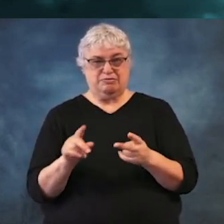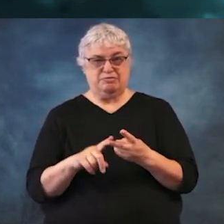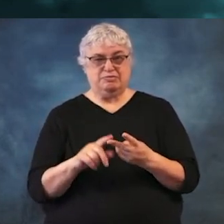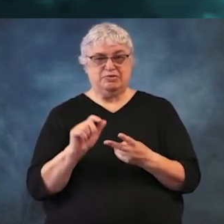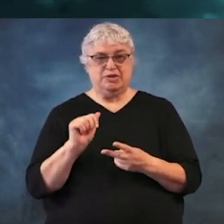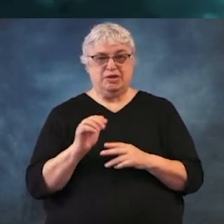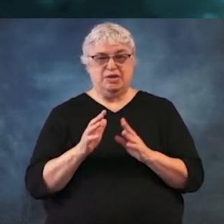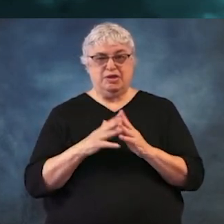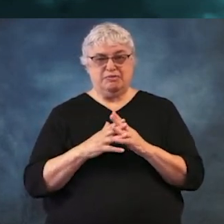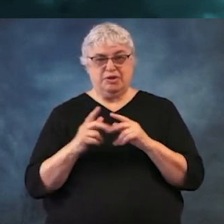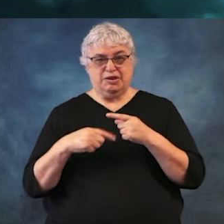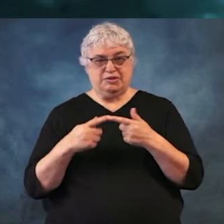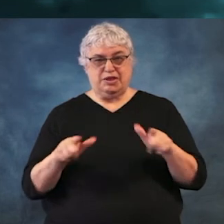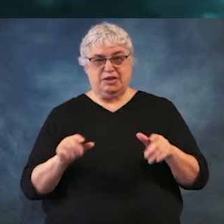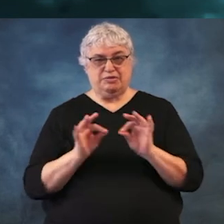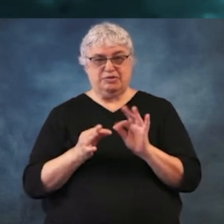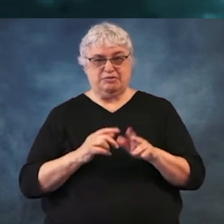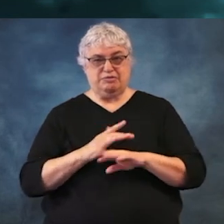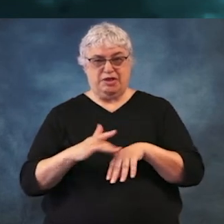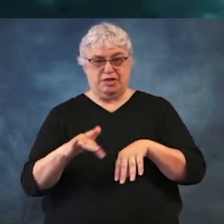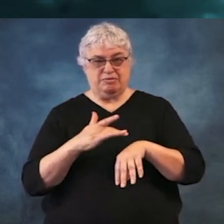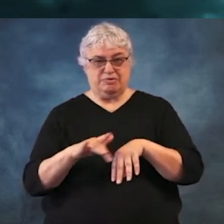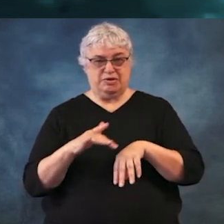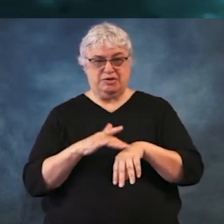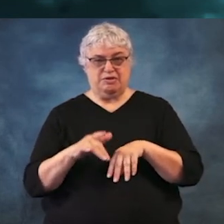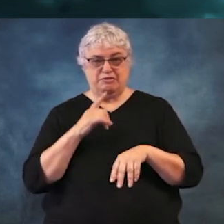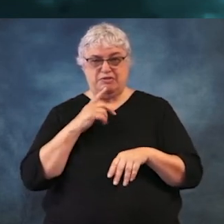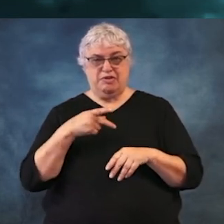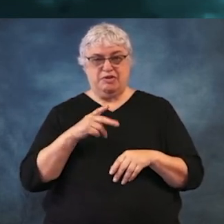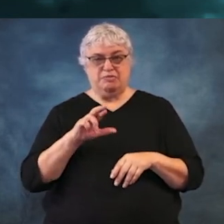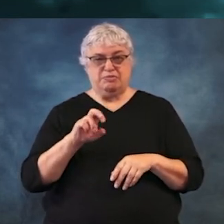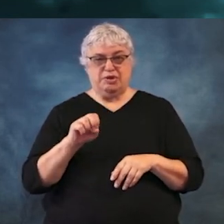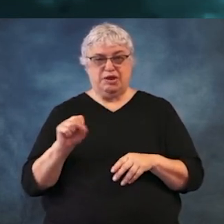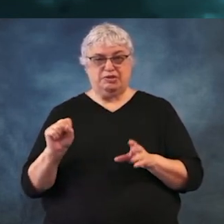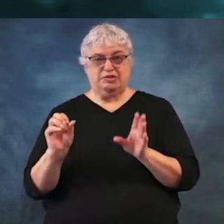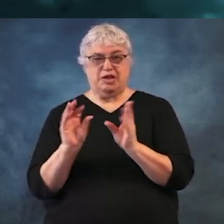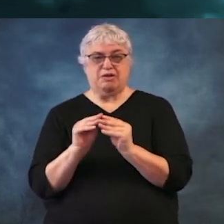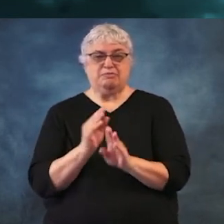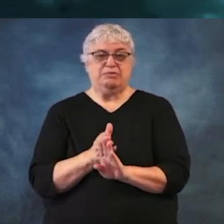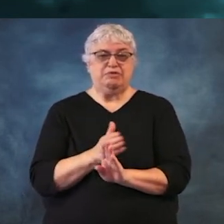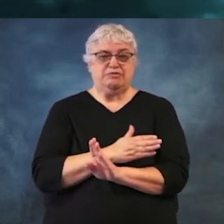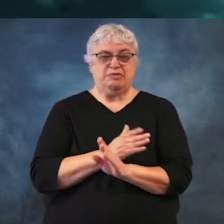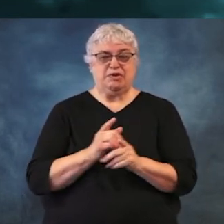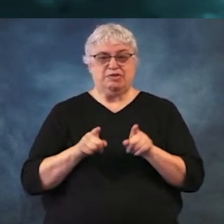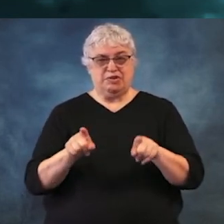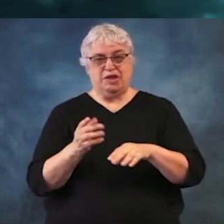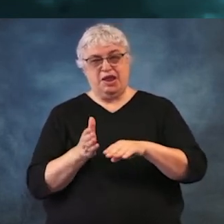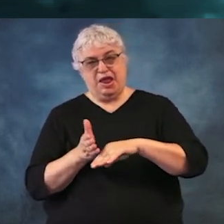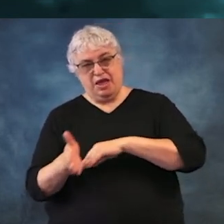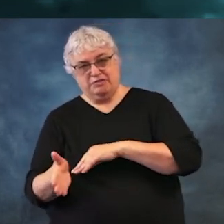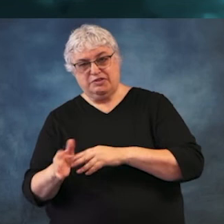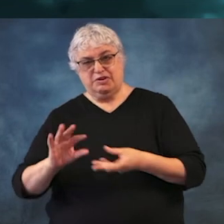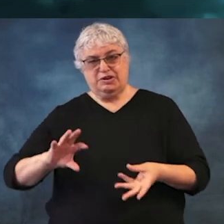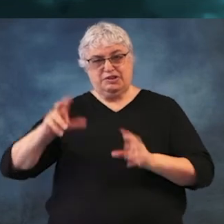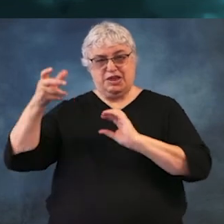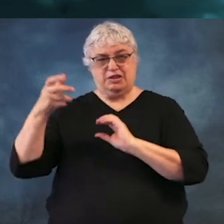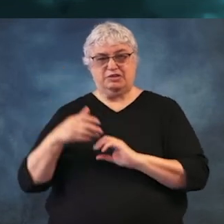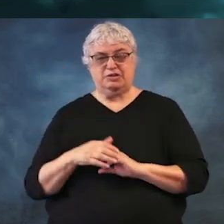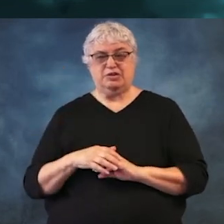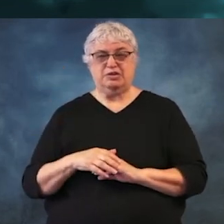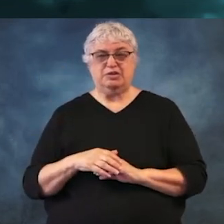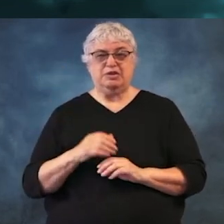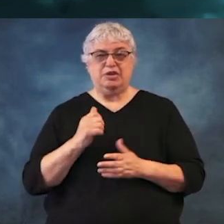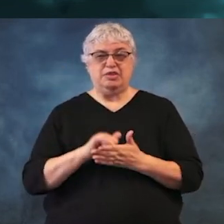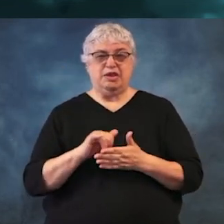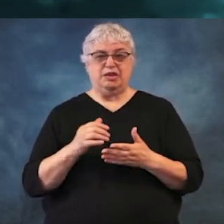that ASL interpreters are available for press conferences before, during, and after a disaster, making